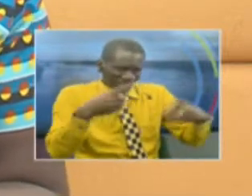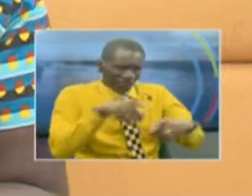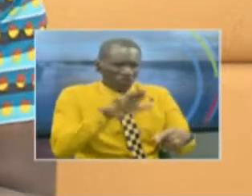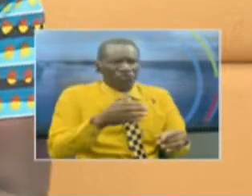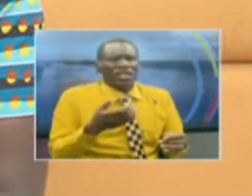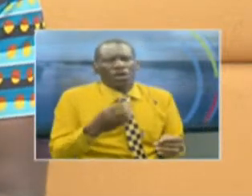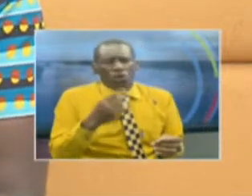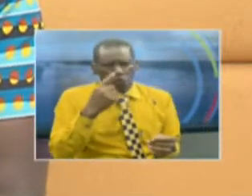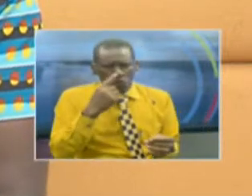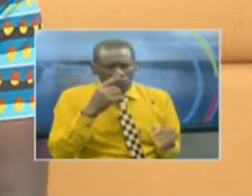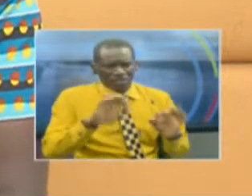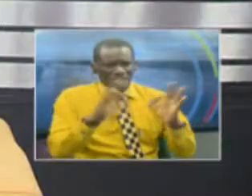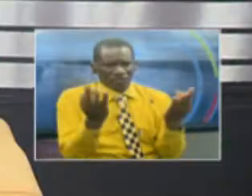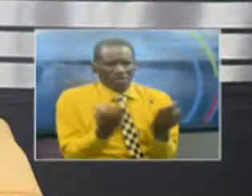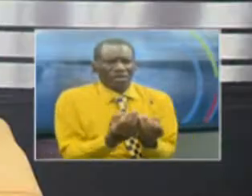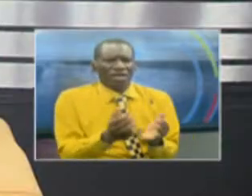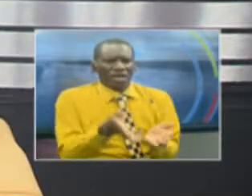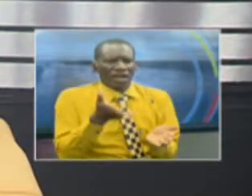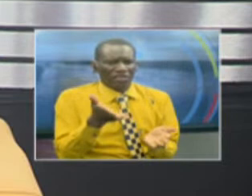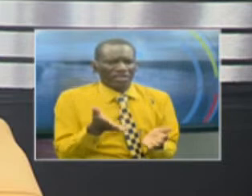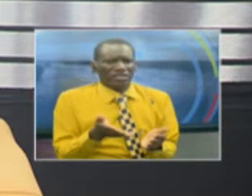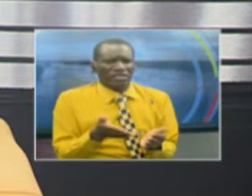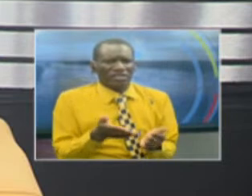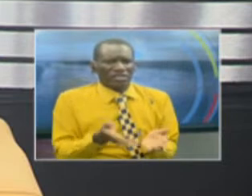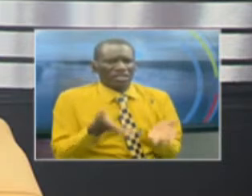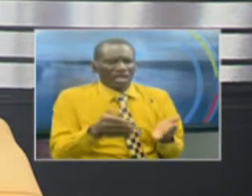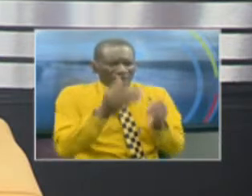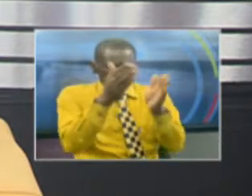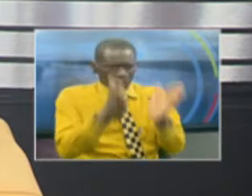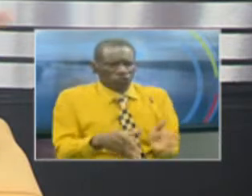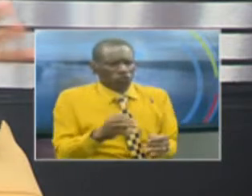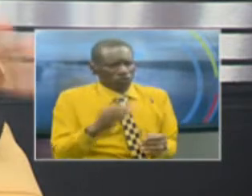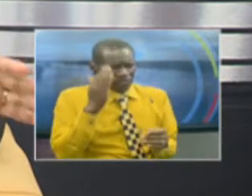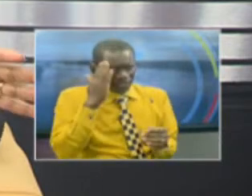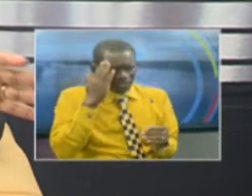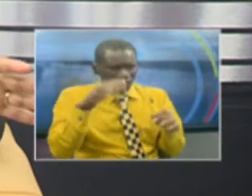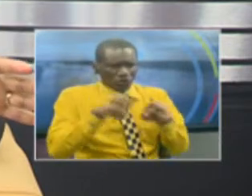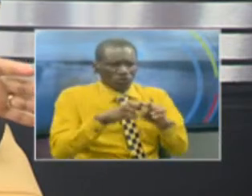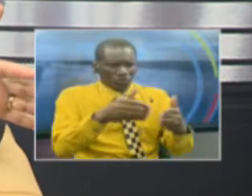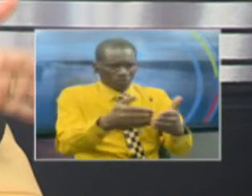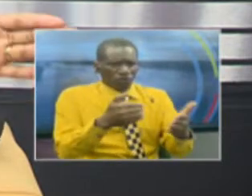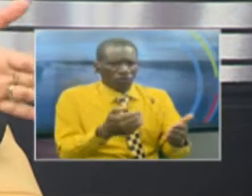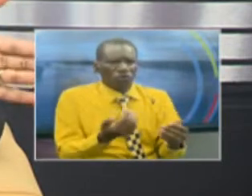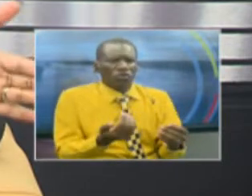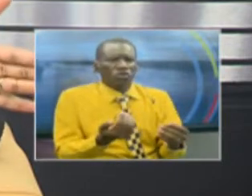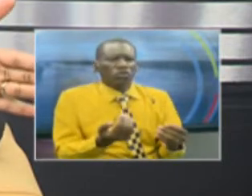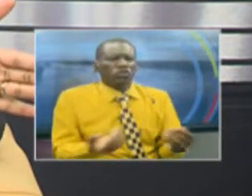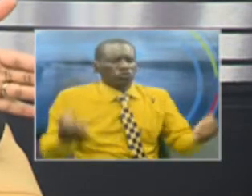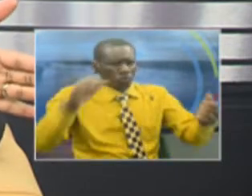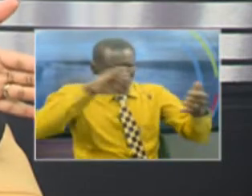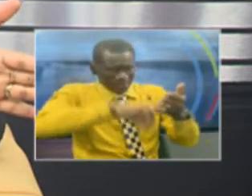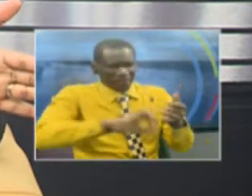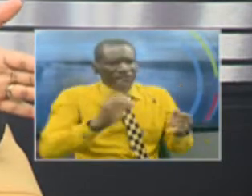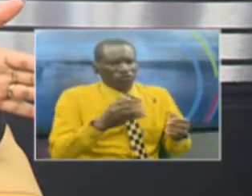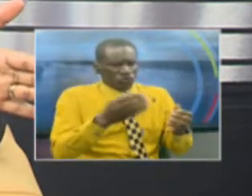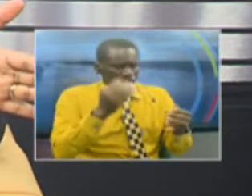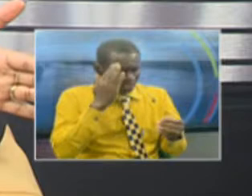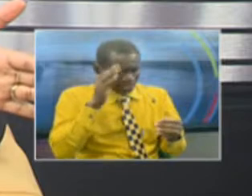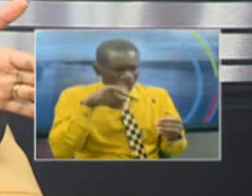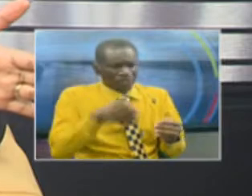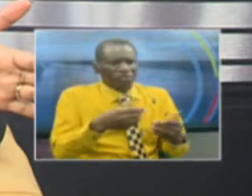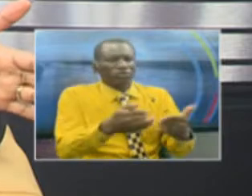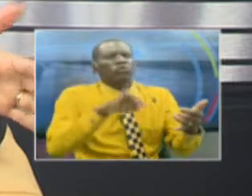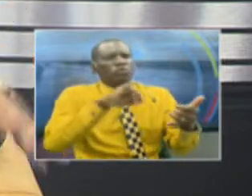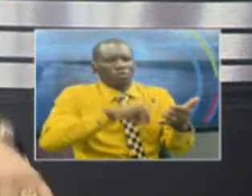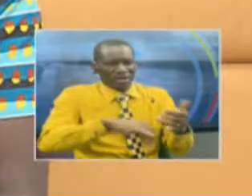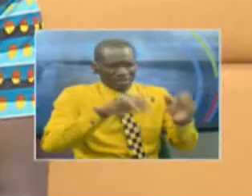home. Yes. And this is something that somebody should consider even before you walk down that marriage path, right? Yes. Okay. Yes,